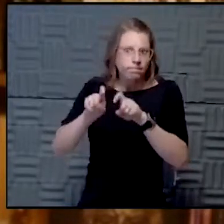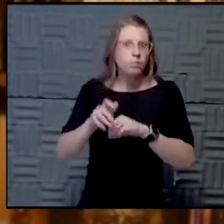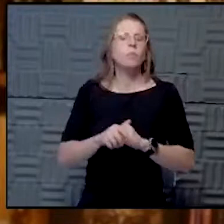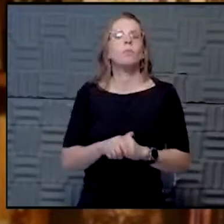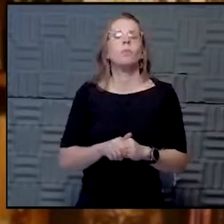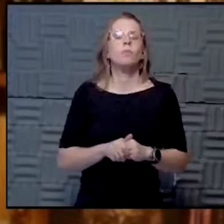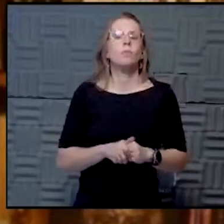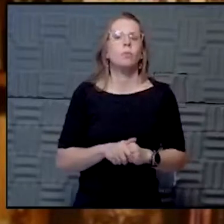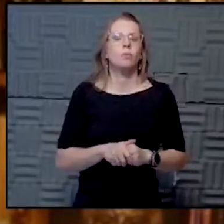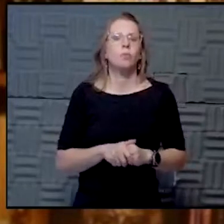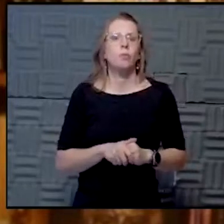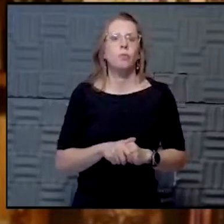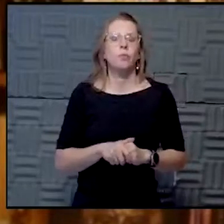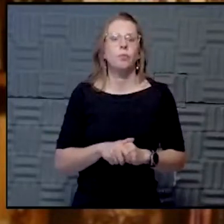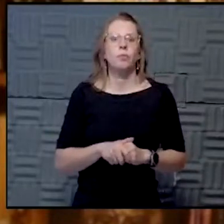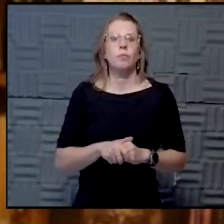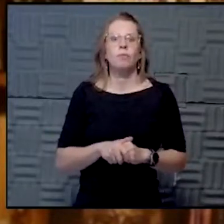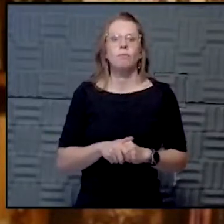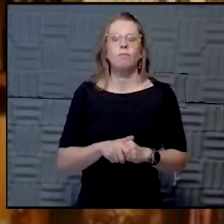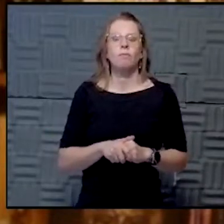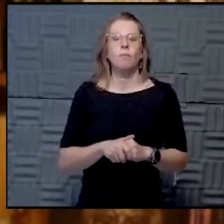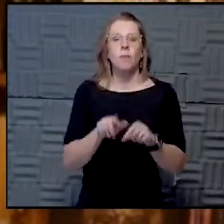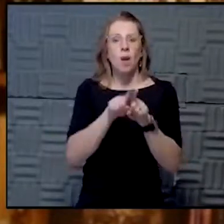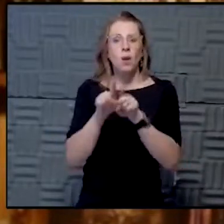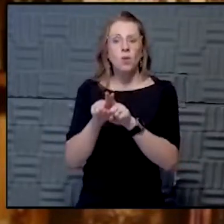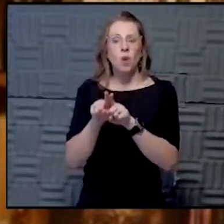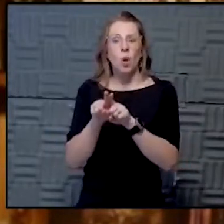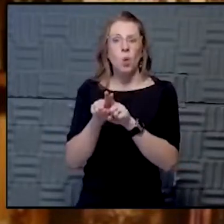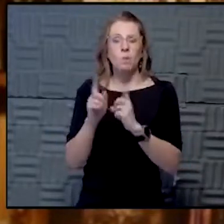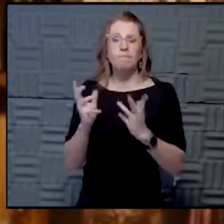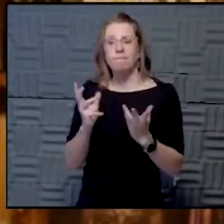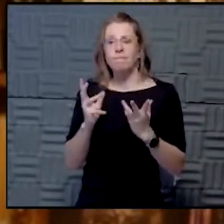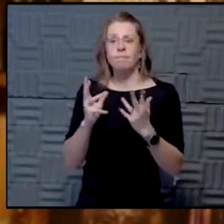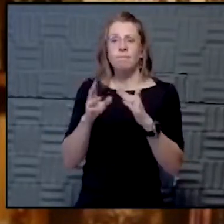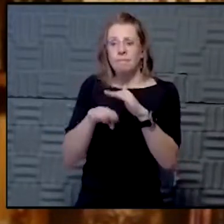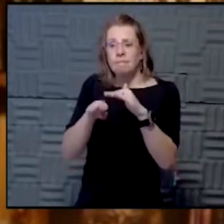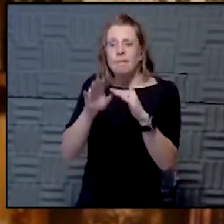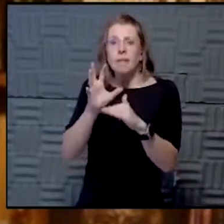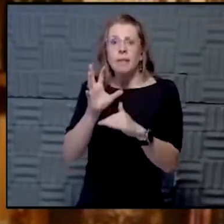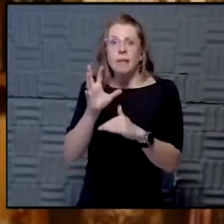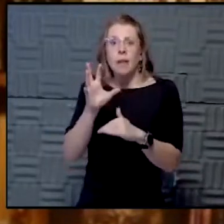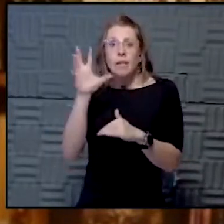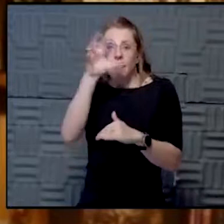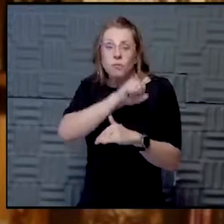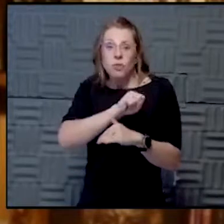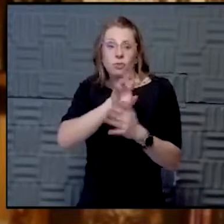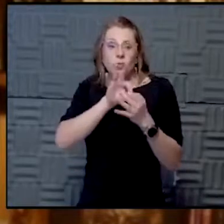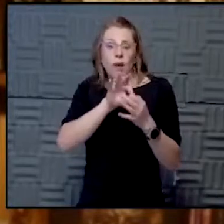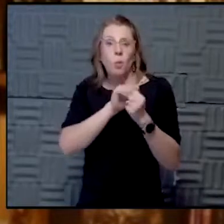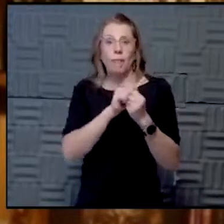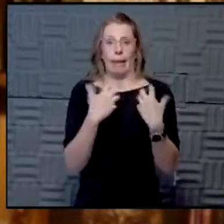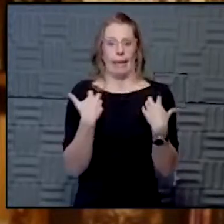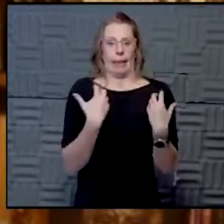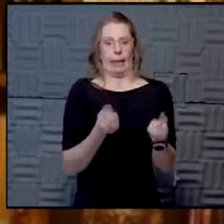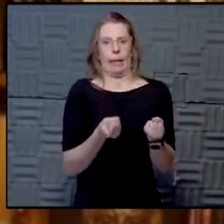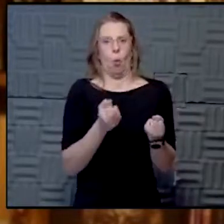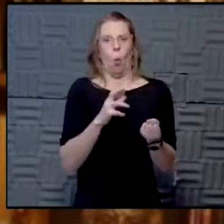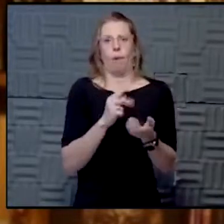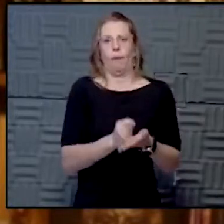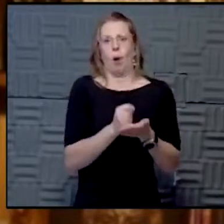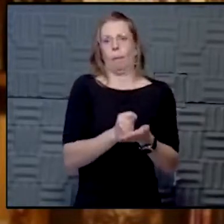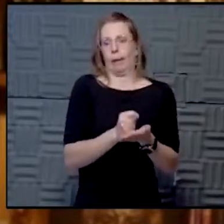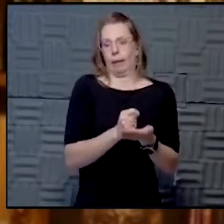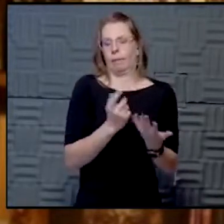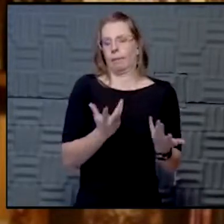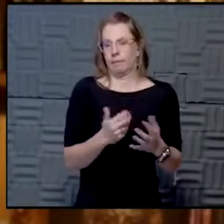kind of the underlying assumptions they might hold about psychotherapy or self-care or healing itself.